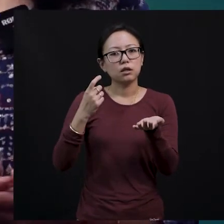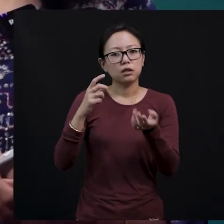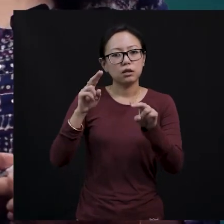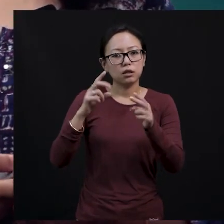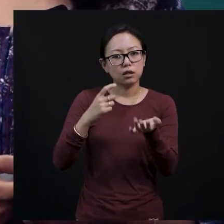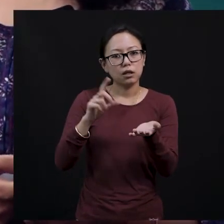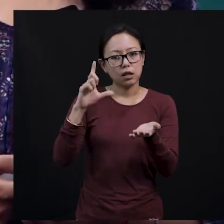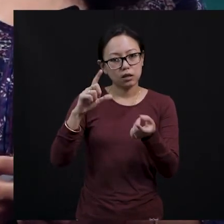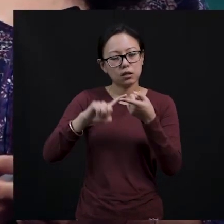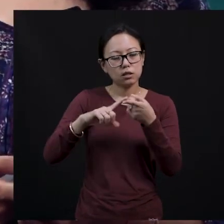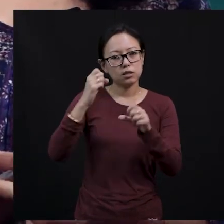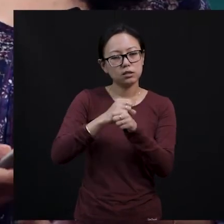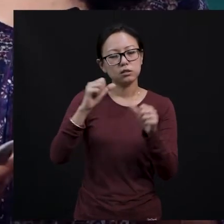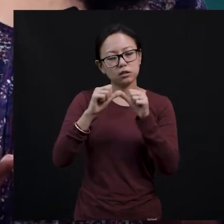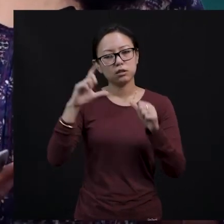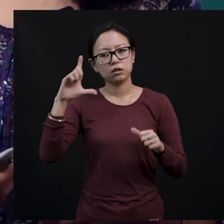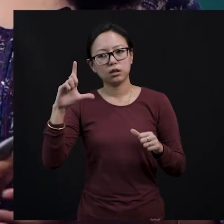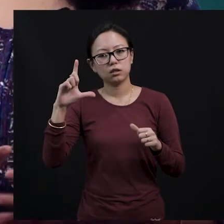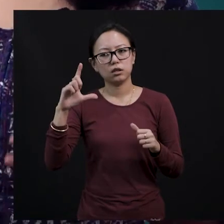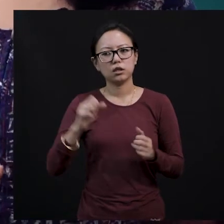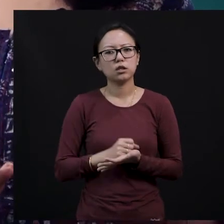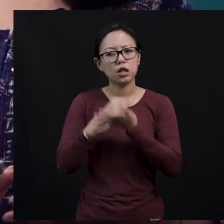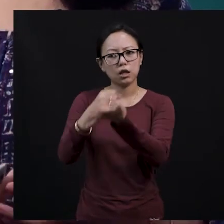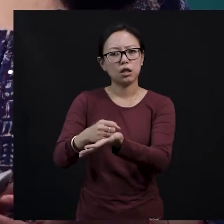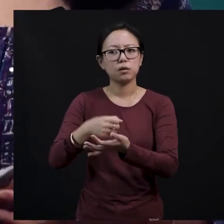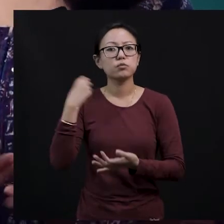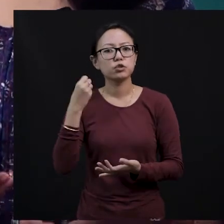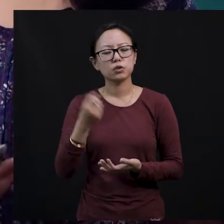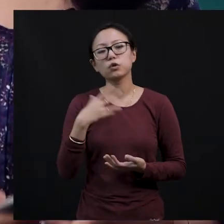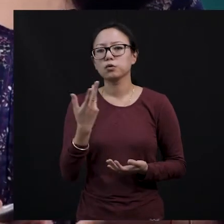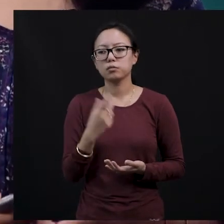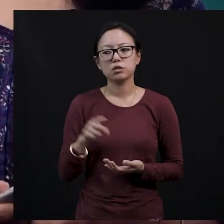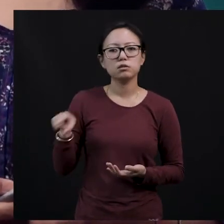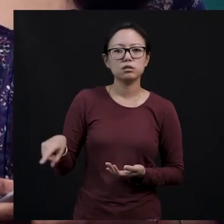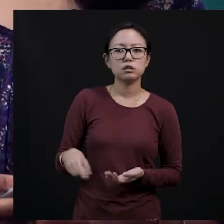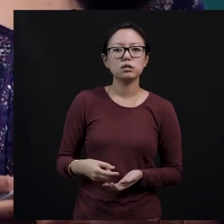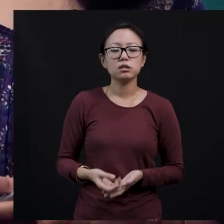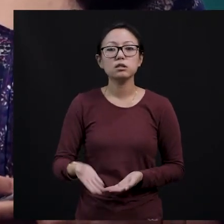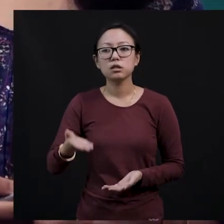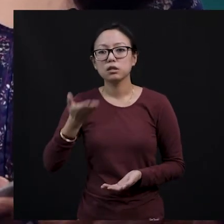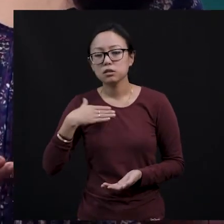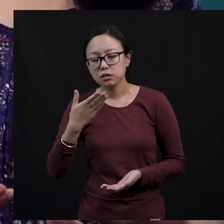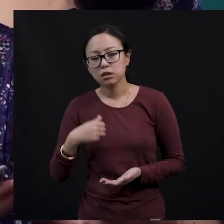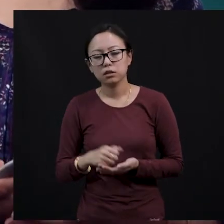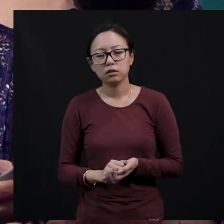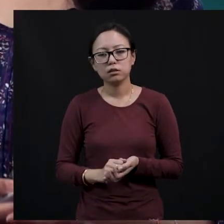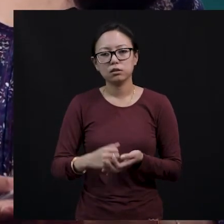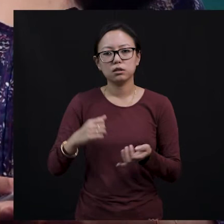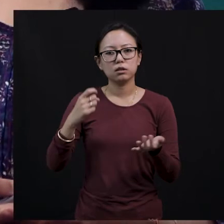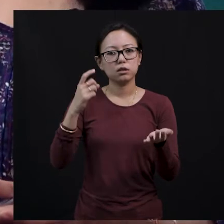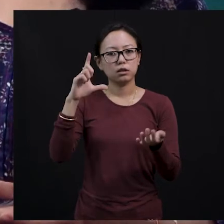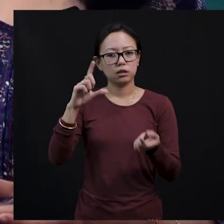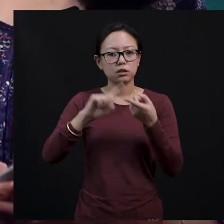background. He was a trained advocate. So whenever a person, whenever a community wanted some legal help from him, he gave them